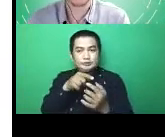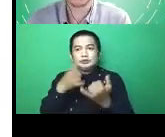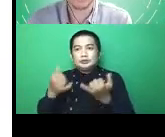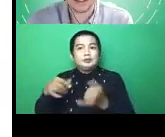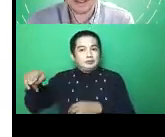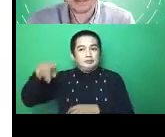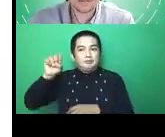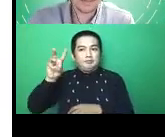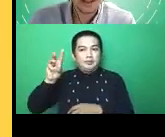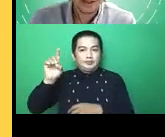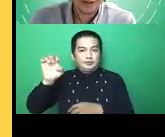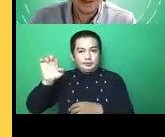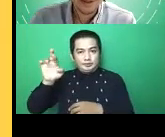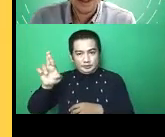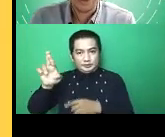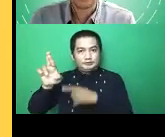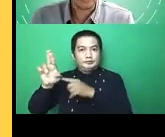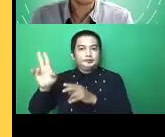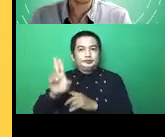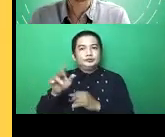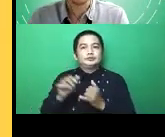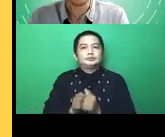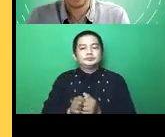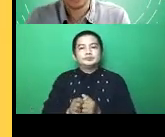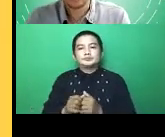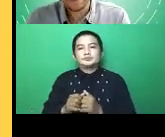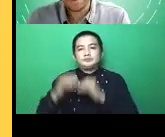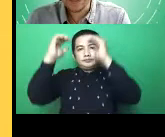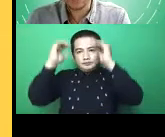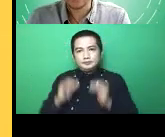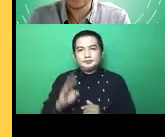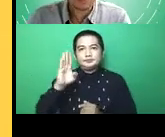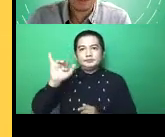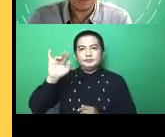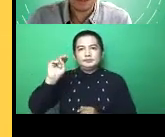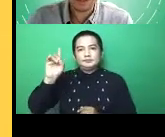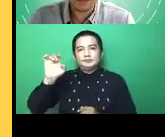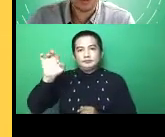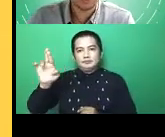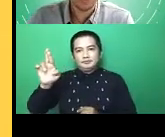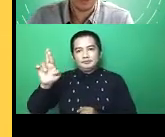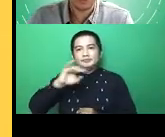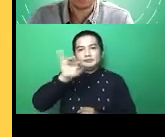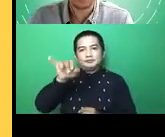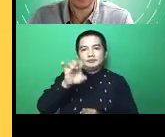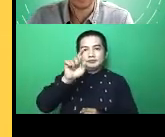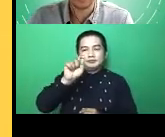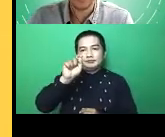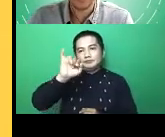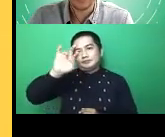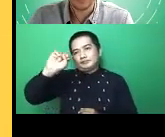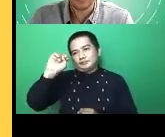direct metal sintering. Okay, next one is binder jetting. So this one was something Cernico posted